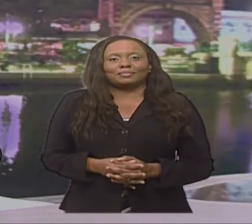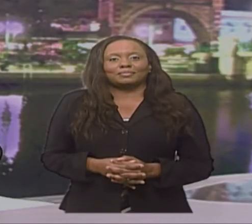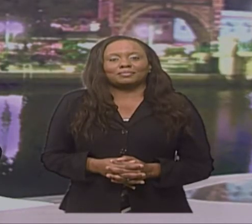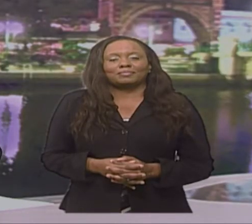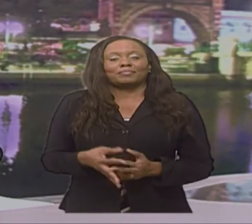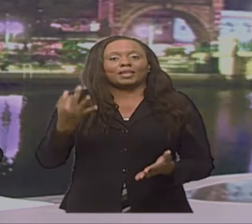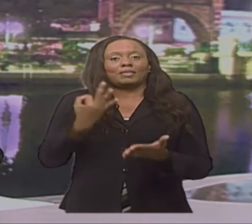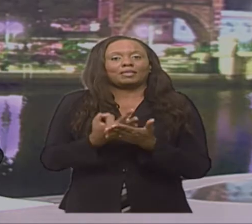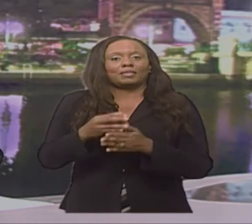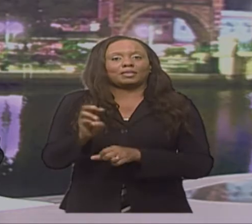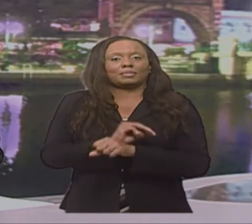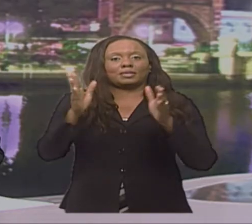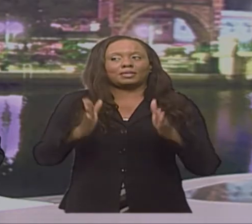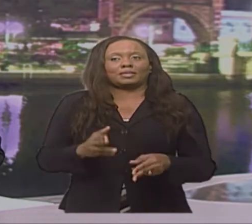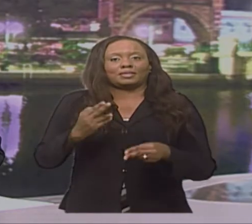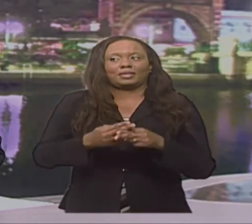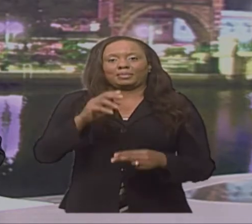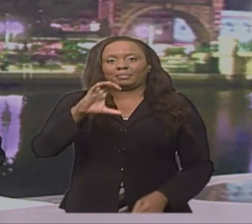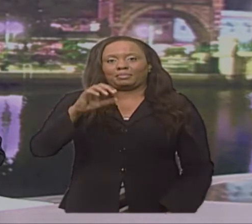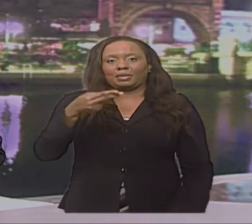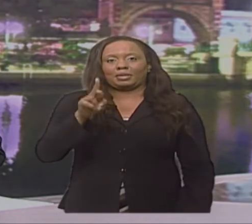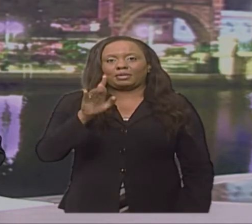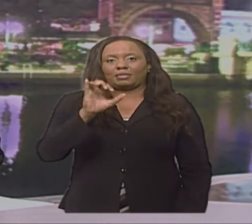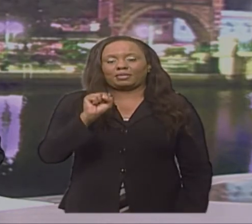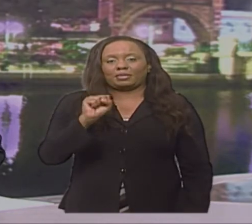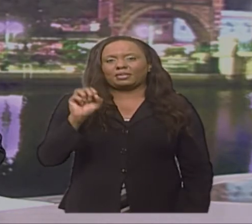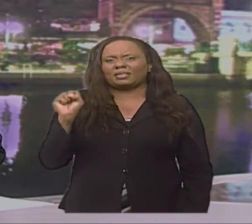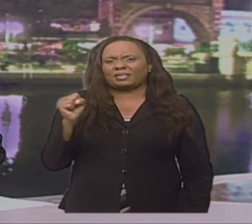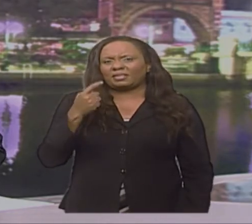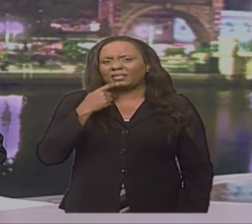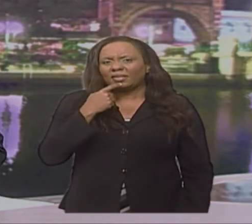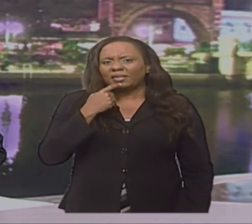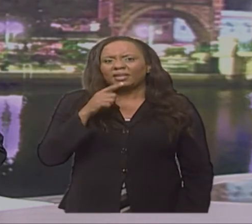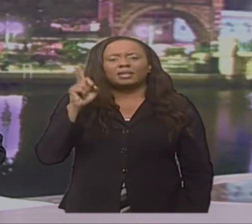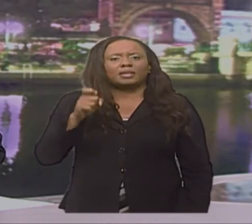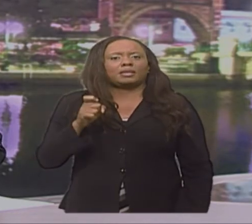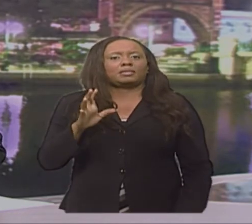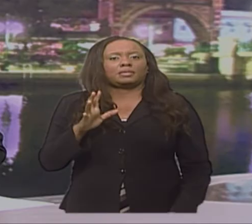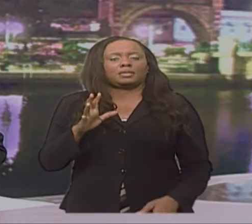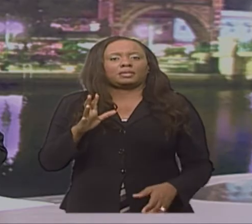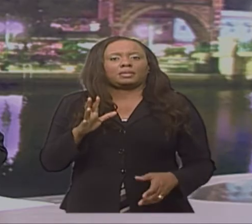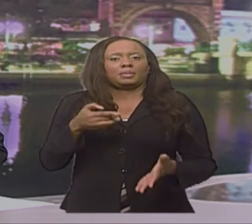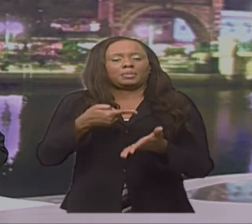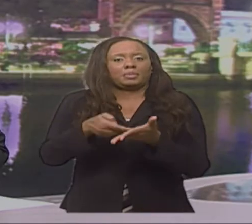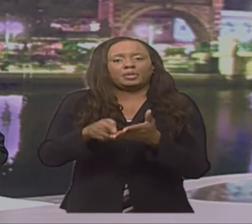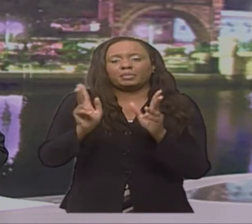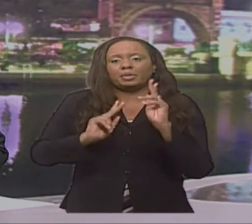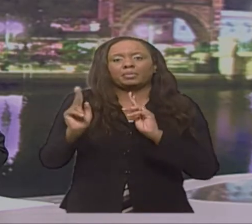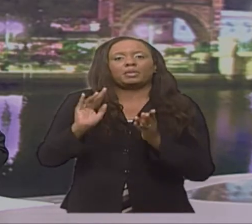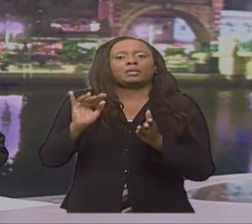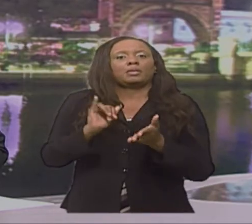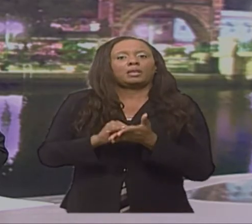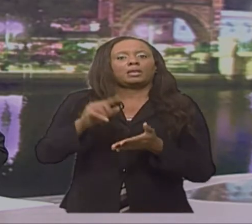In other news, Finance Minister Chris Sinclair has acknowledged that there's an urgent need to address the backlog of income tax refunds for